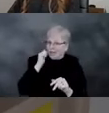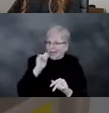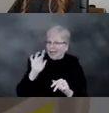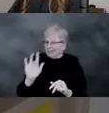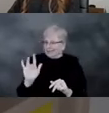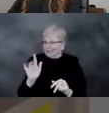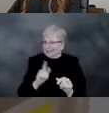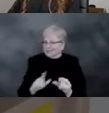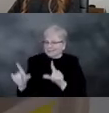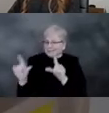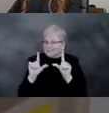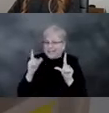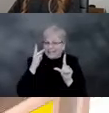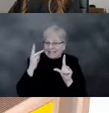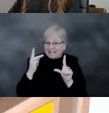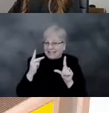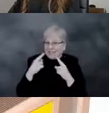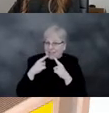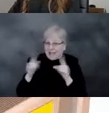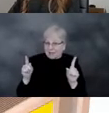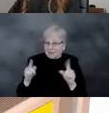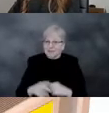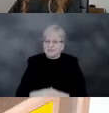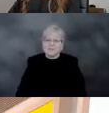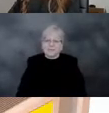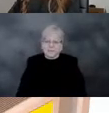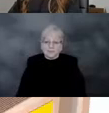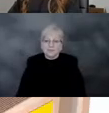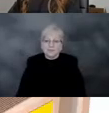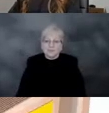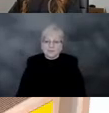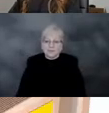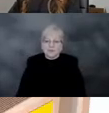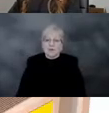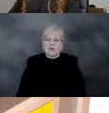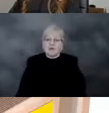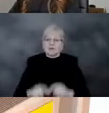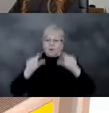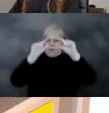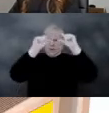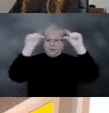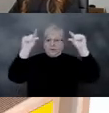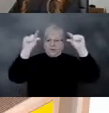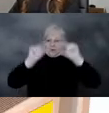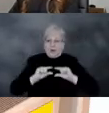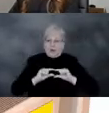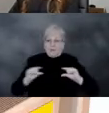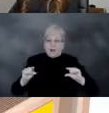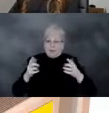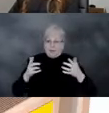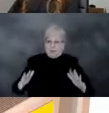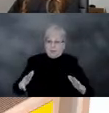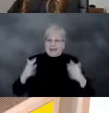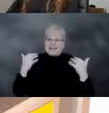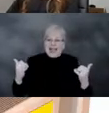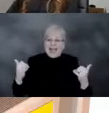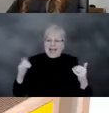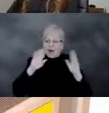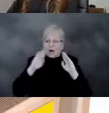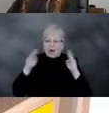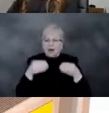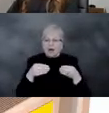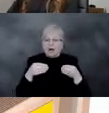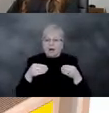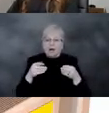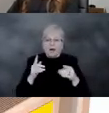So now that we've gone over a little bit on the toolbars both the top and the bottom we're going to click into a couple different